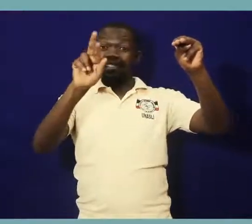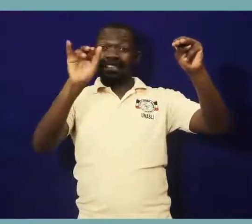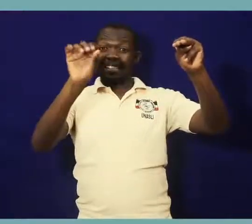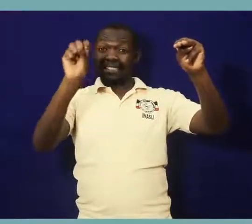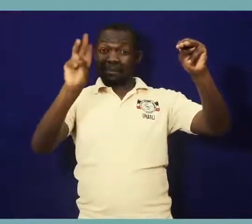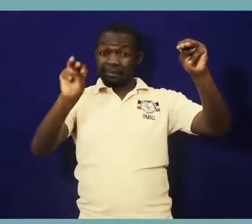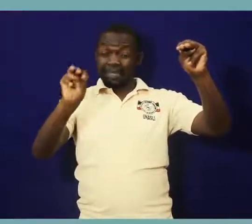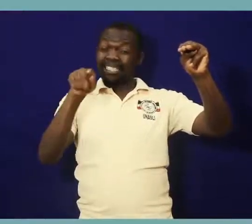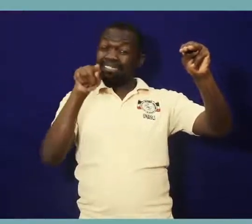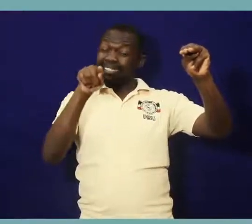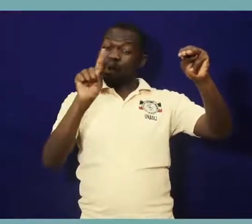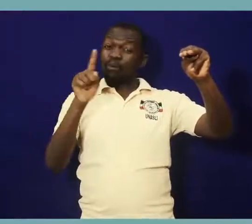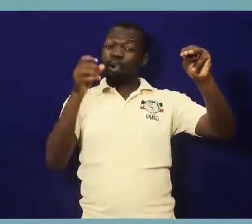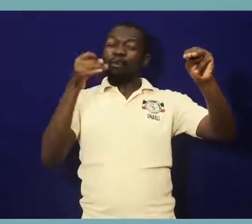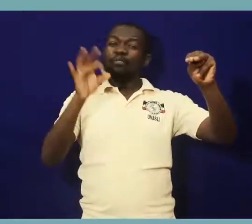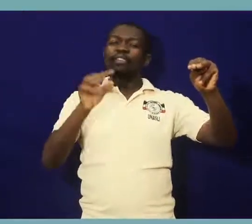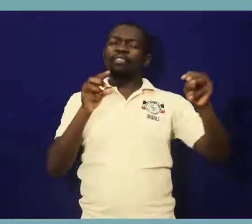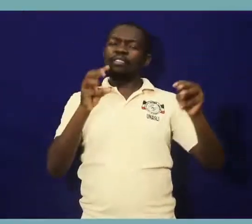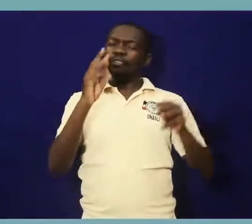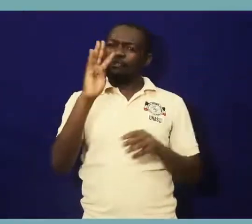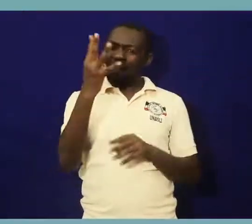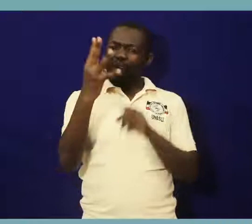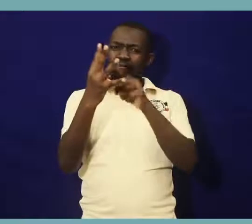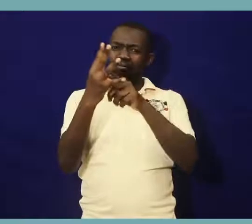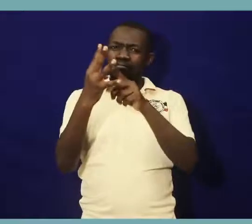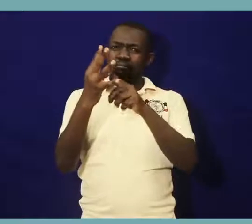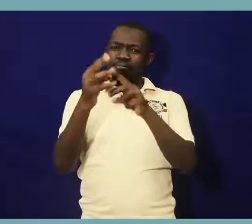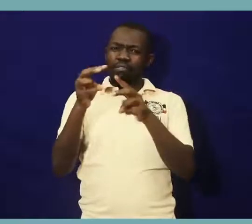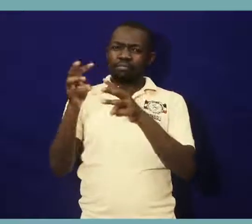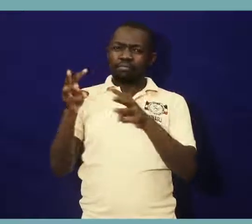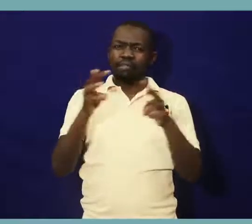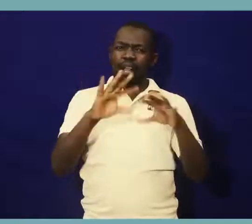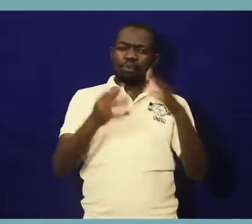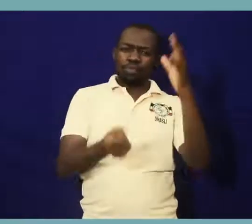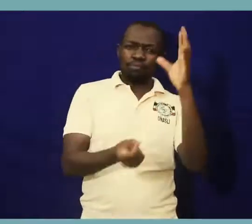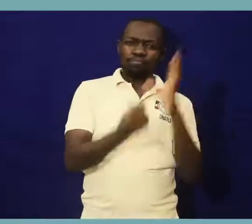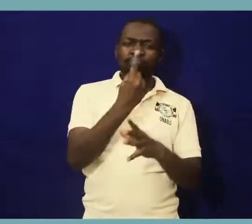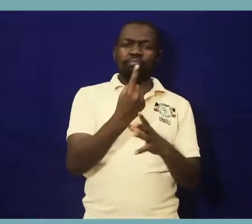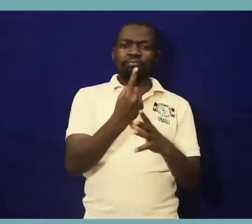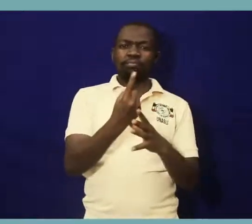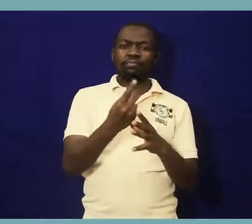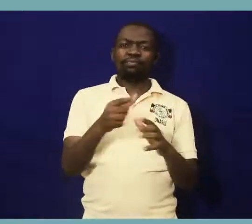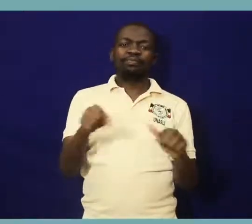Militarism was one of the four major causes of the war.